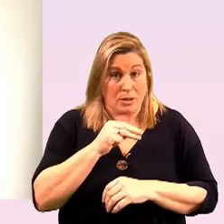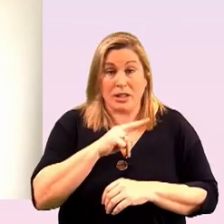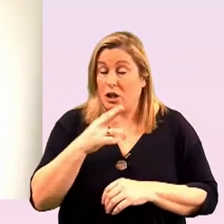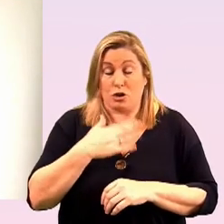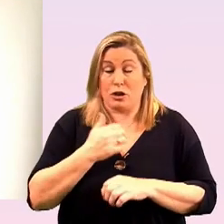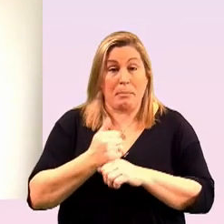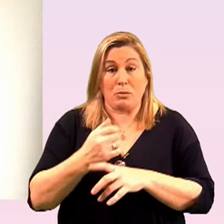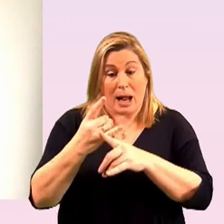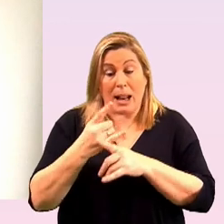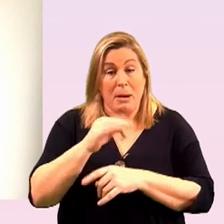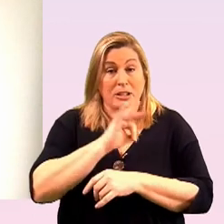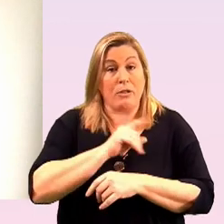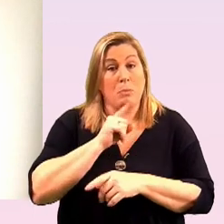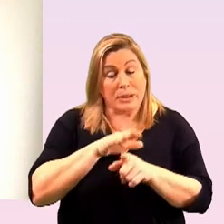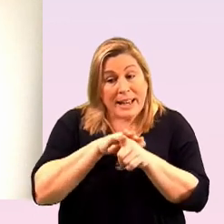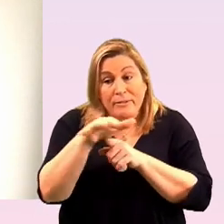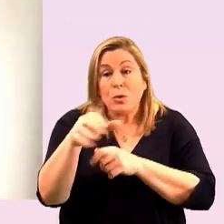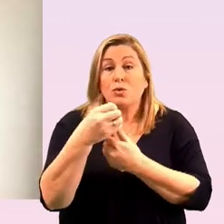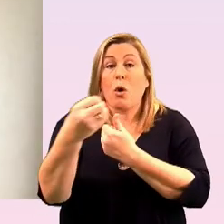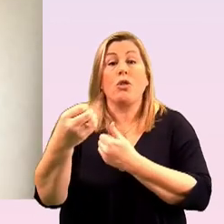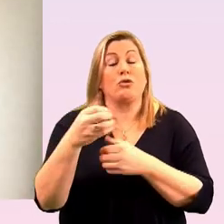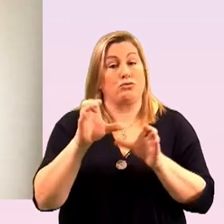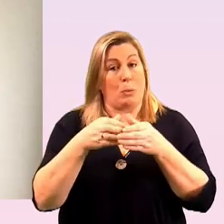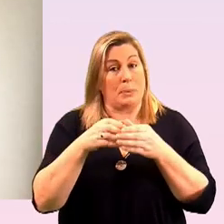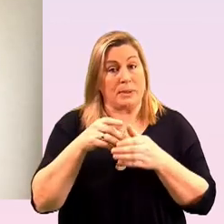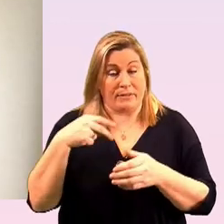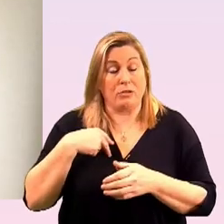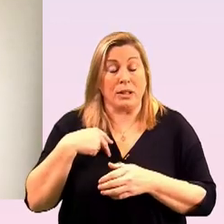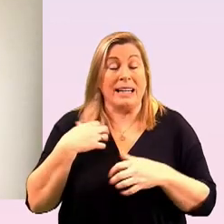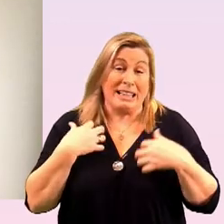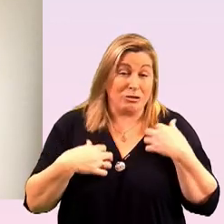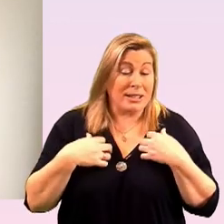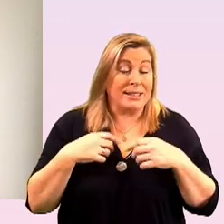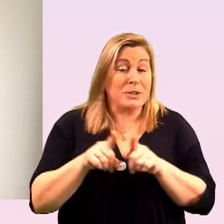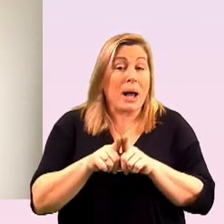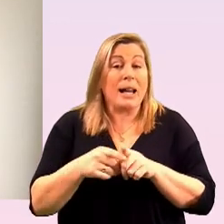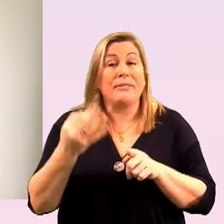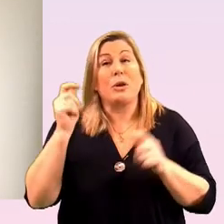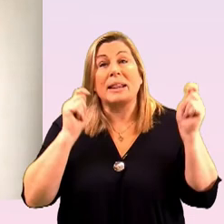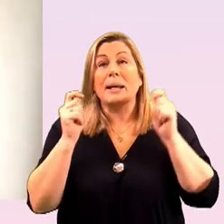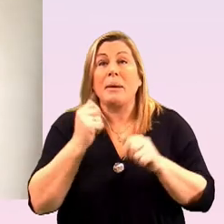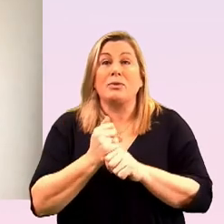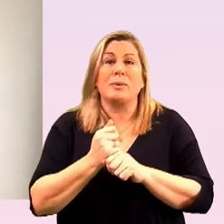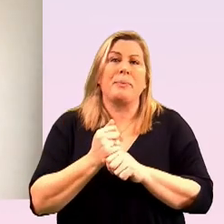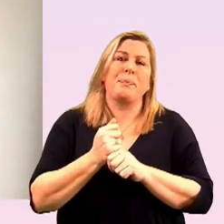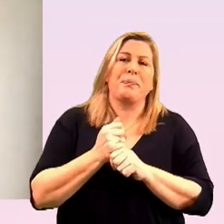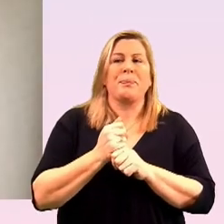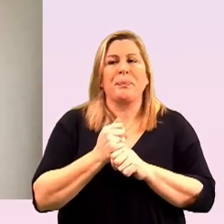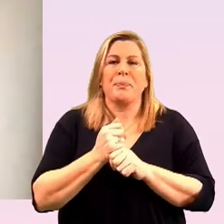being an inspiration to other groups. And it's really interesting, too, if you think about the whole